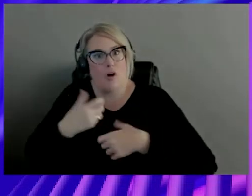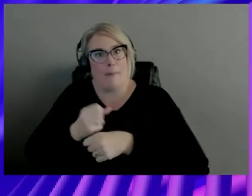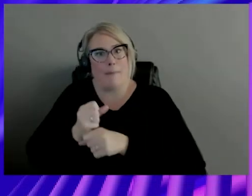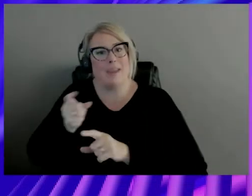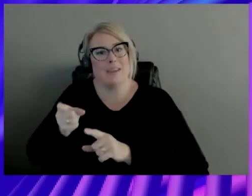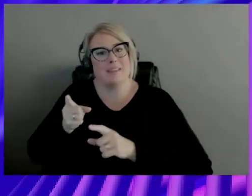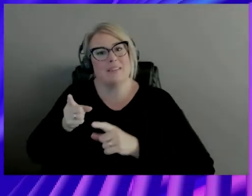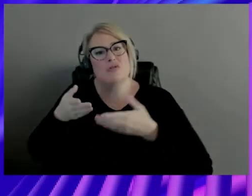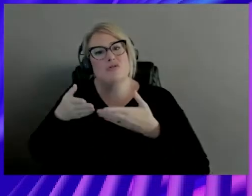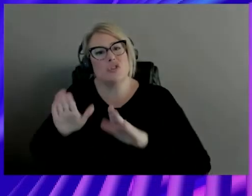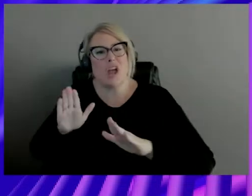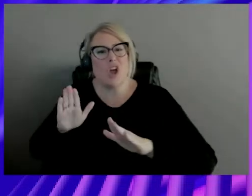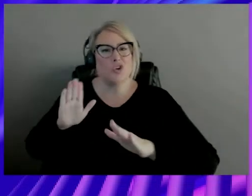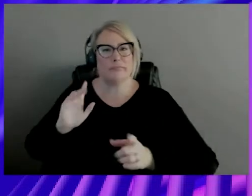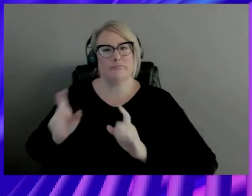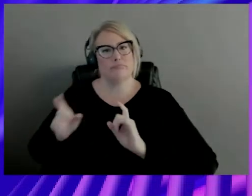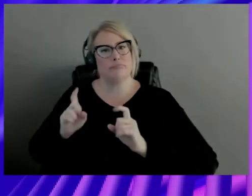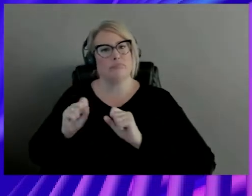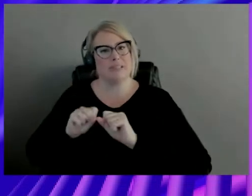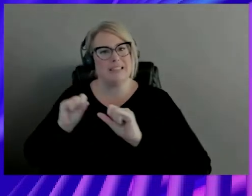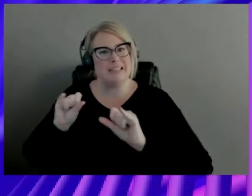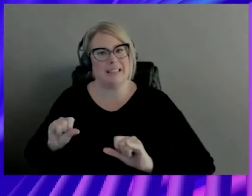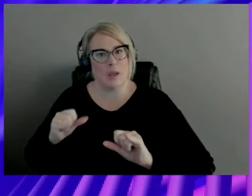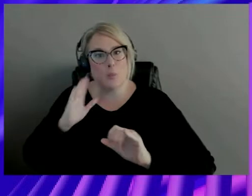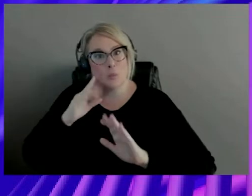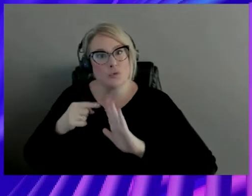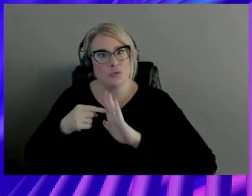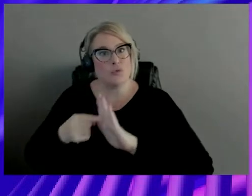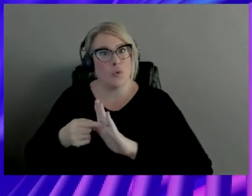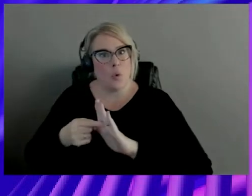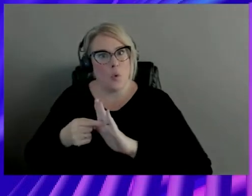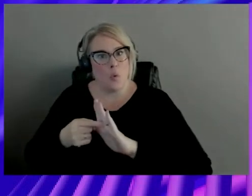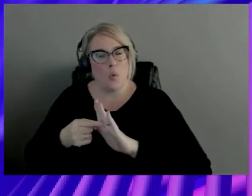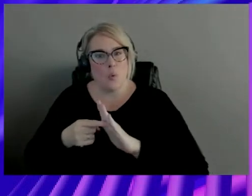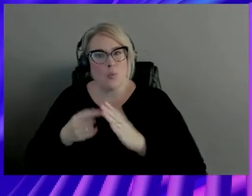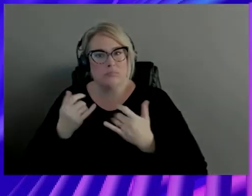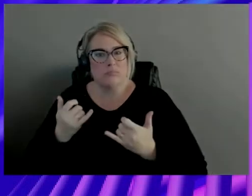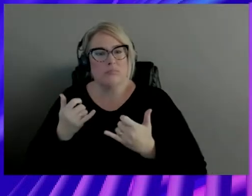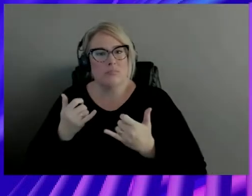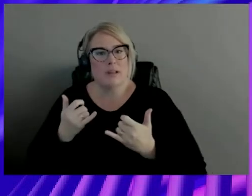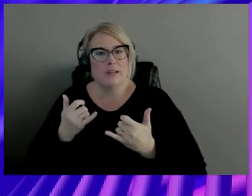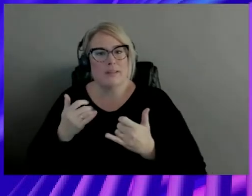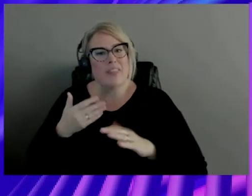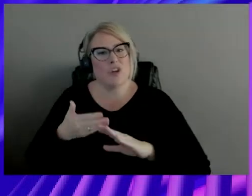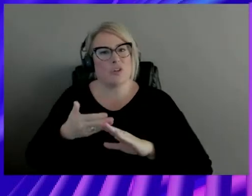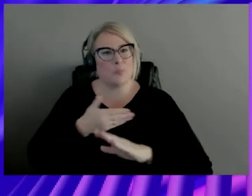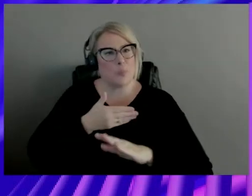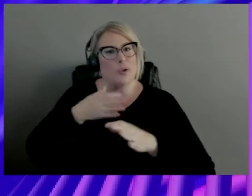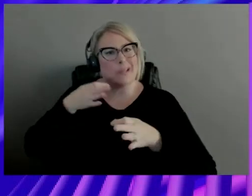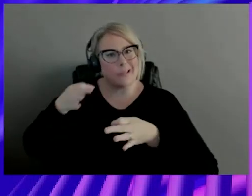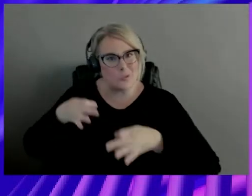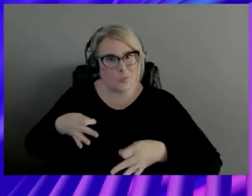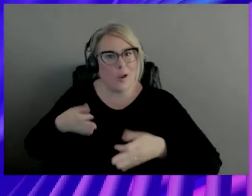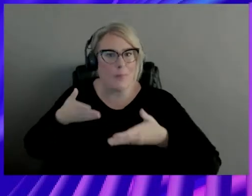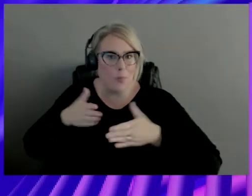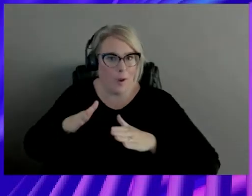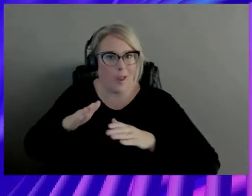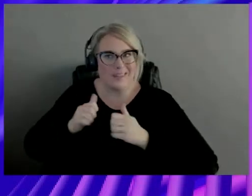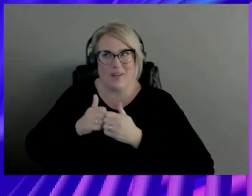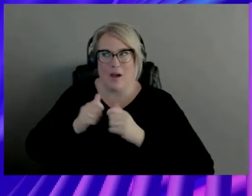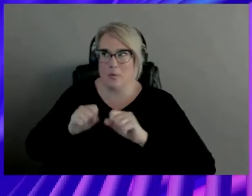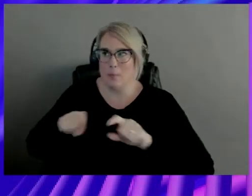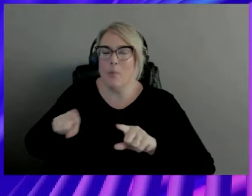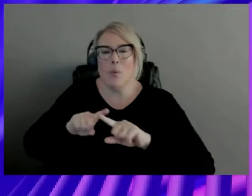system. So we're going to show in this section how, there's some pre-described ways of deploying it, but you